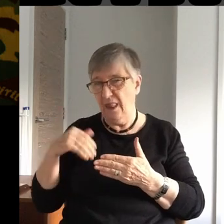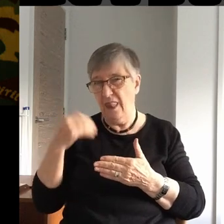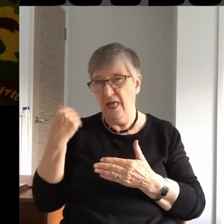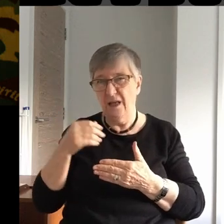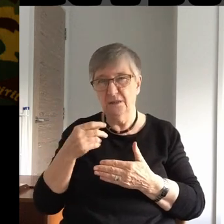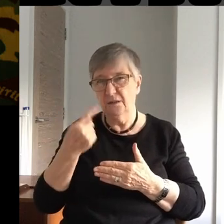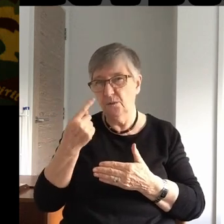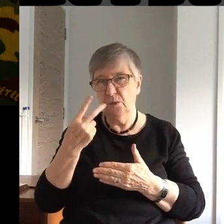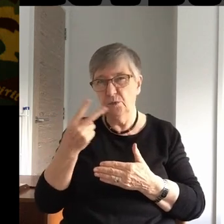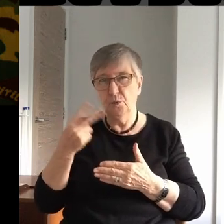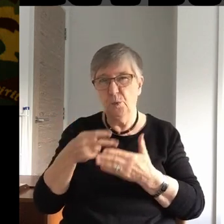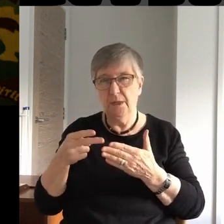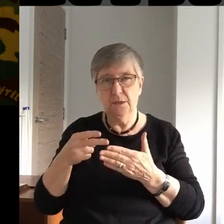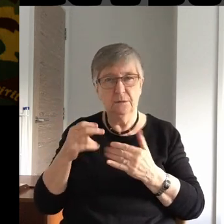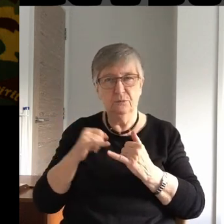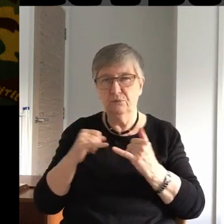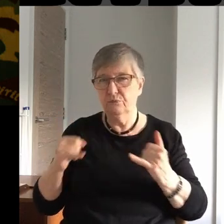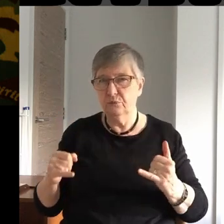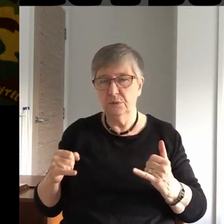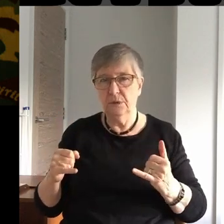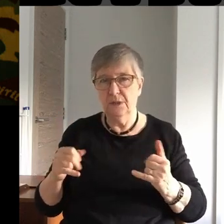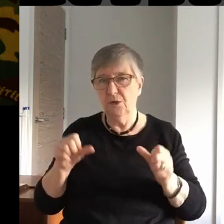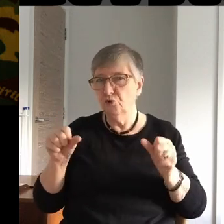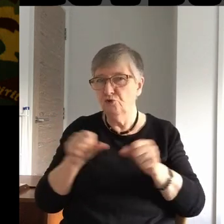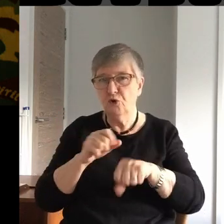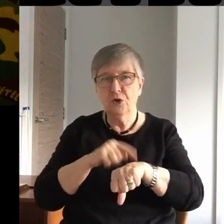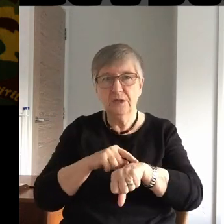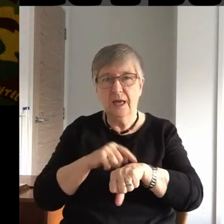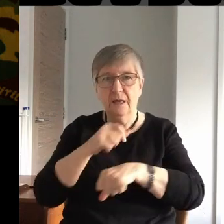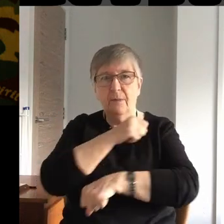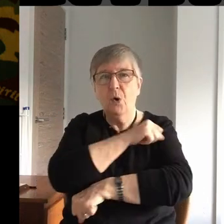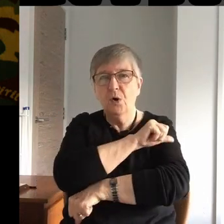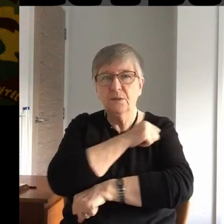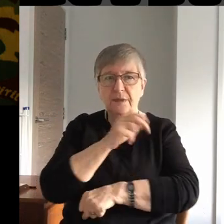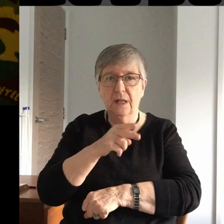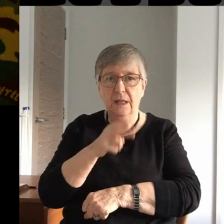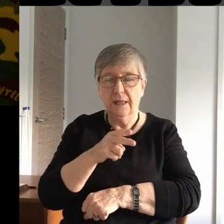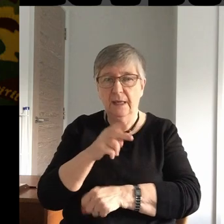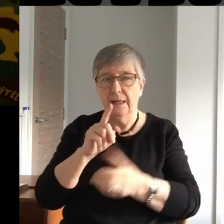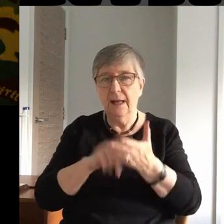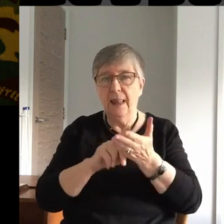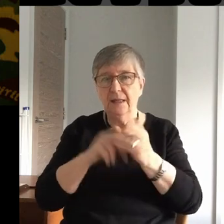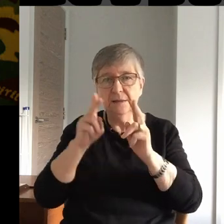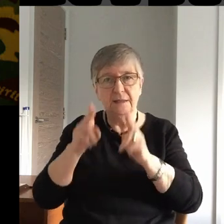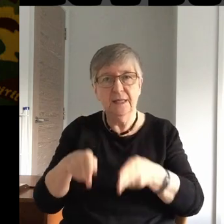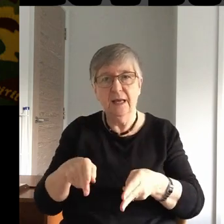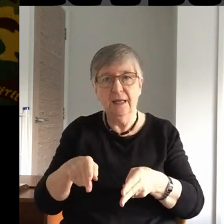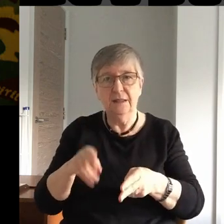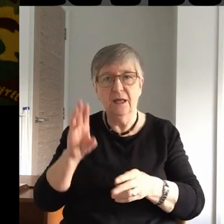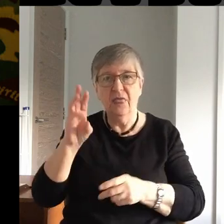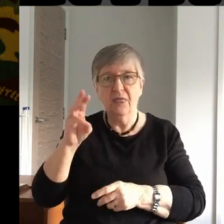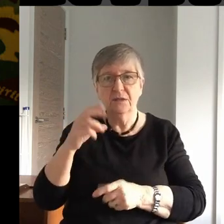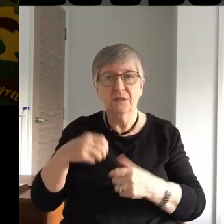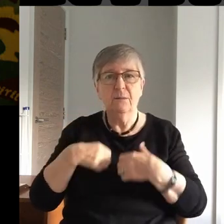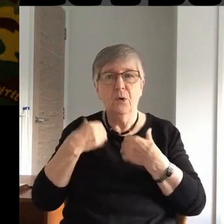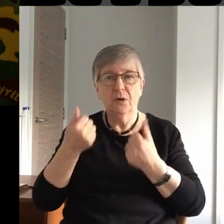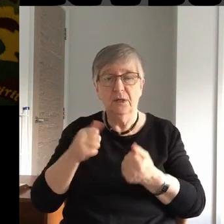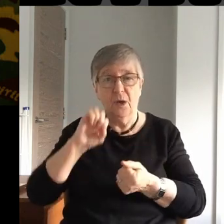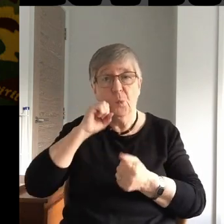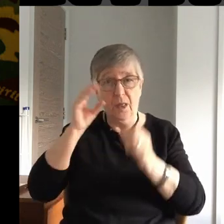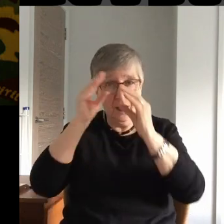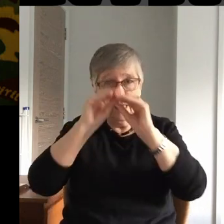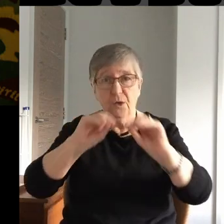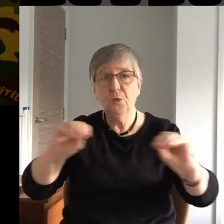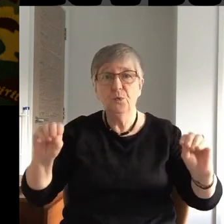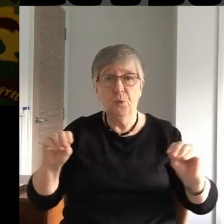or so. And after a short spell in hospital, Linda died on Thursday morning. We will bring to you, when we can,